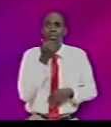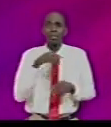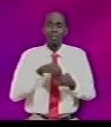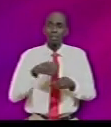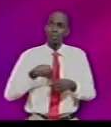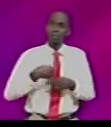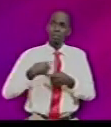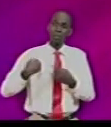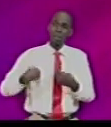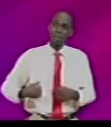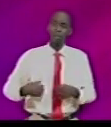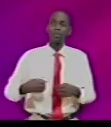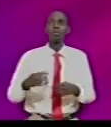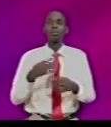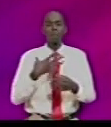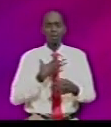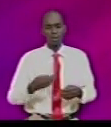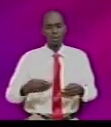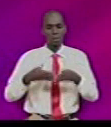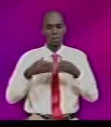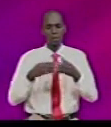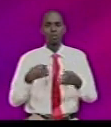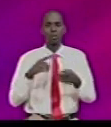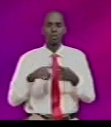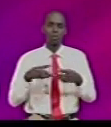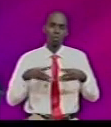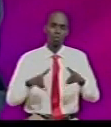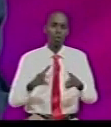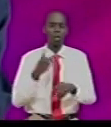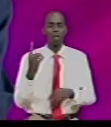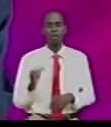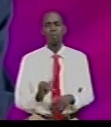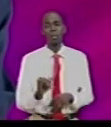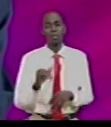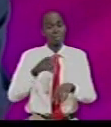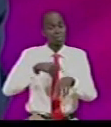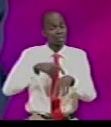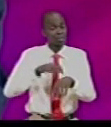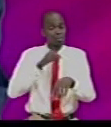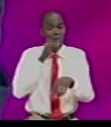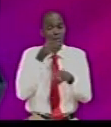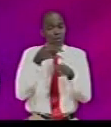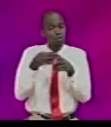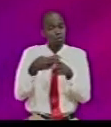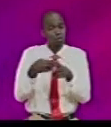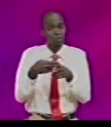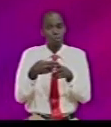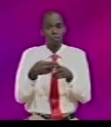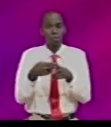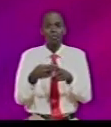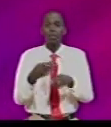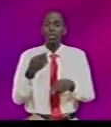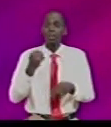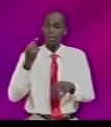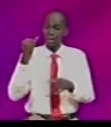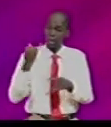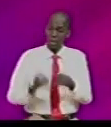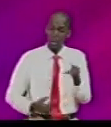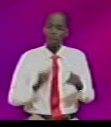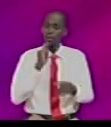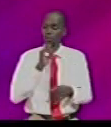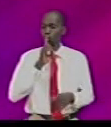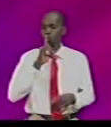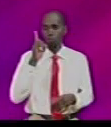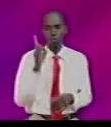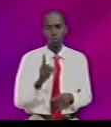lead me in the way everlasting. The time is short, brethren, and is sure.